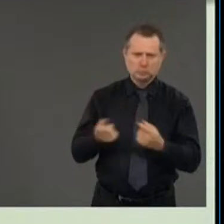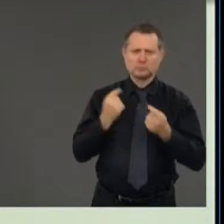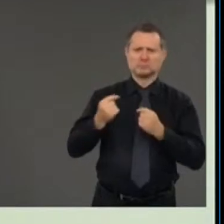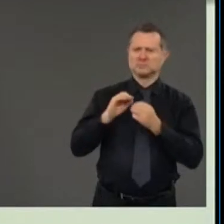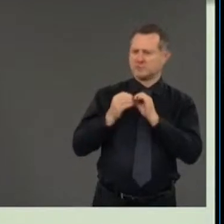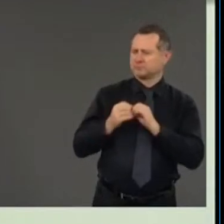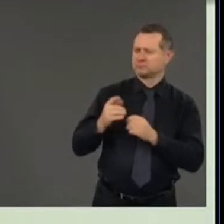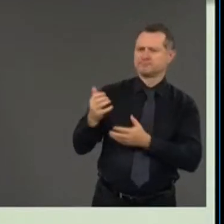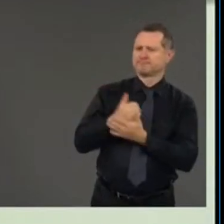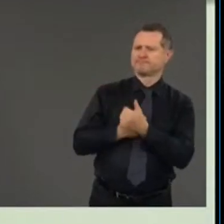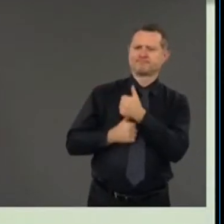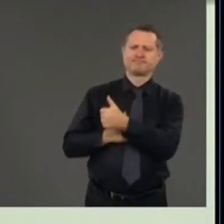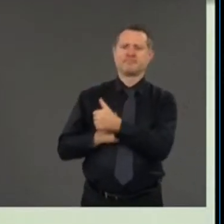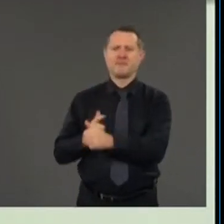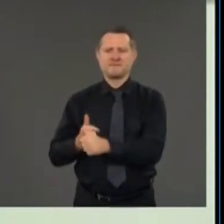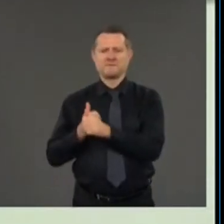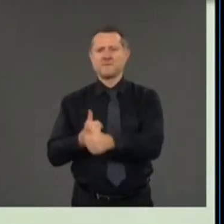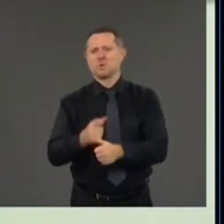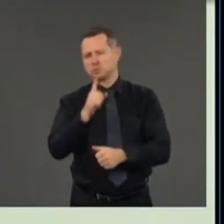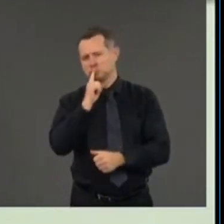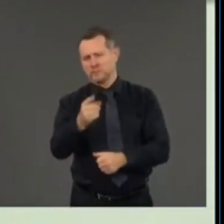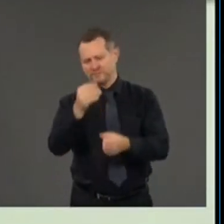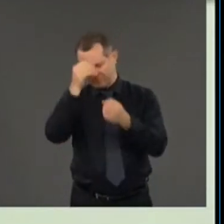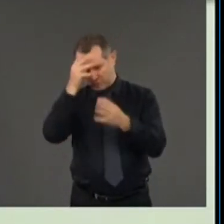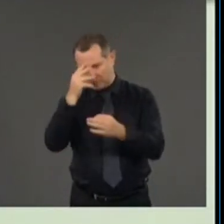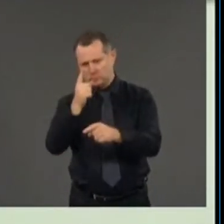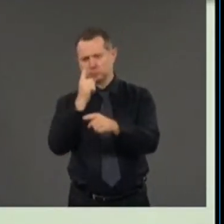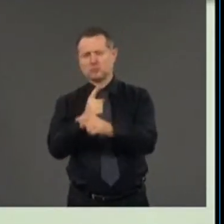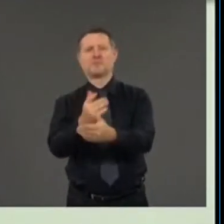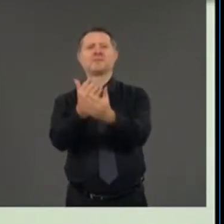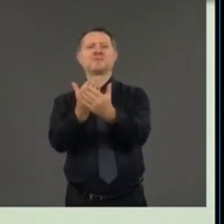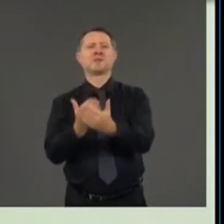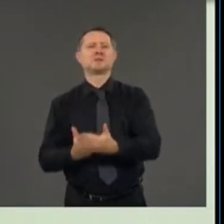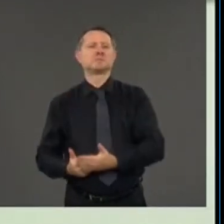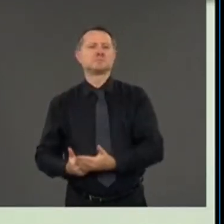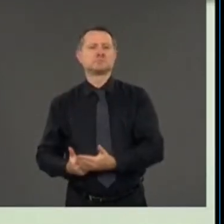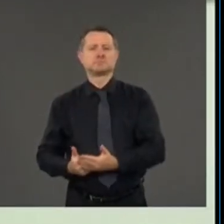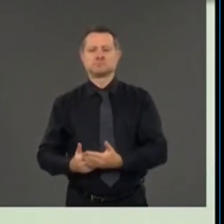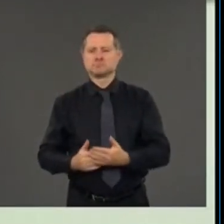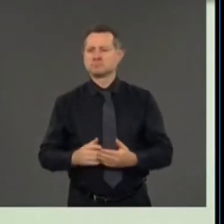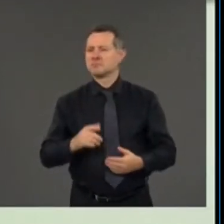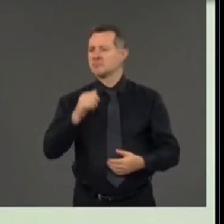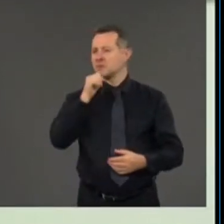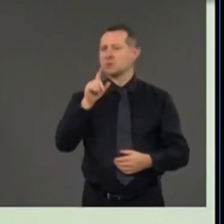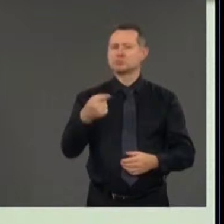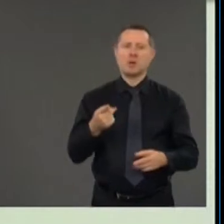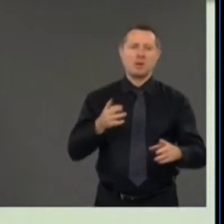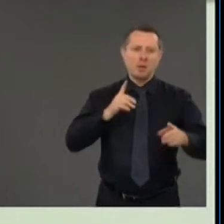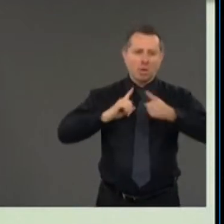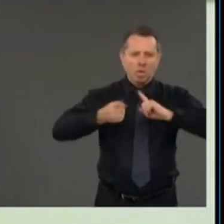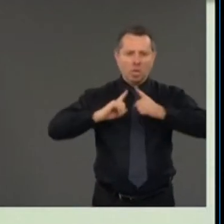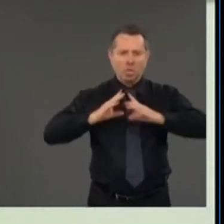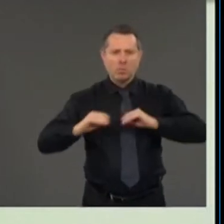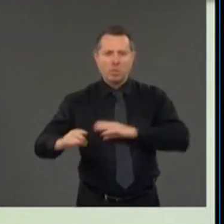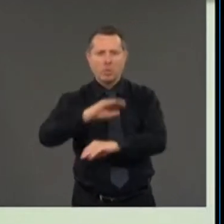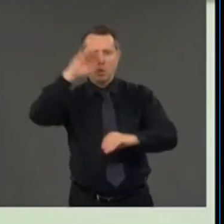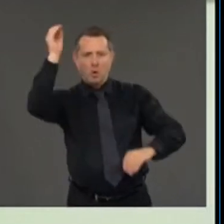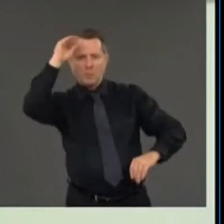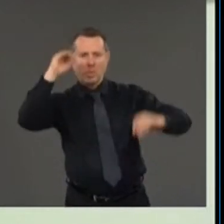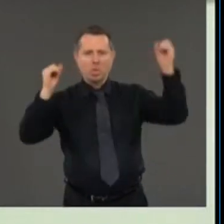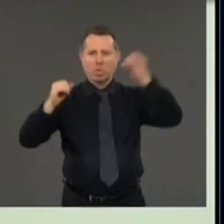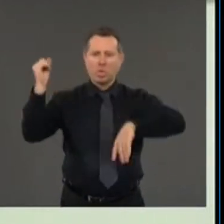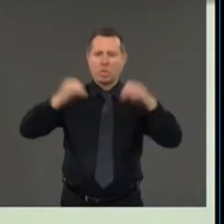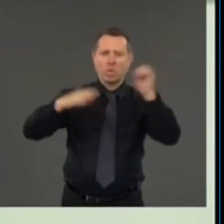real information out there so that we can focus on the real things and not suppositions and opinions.